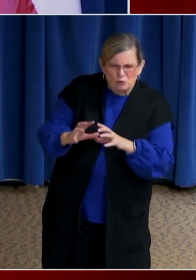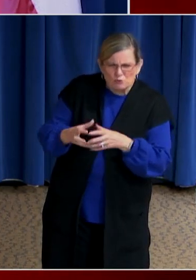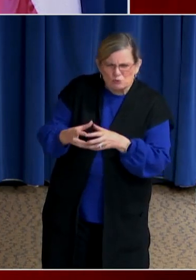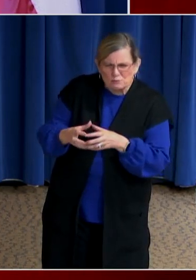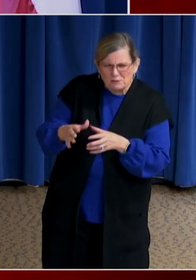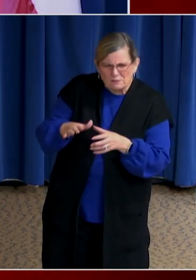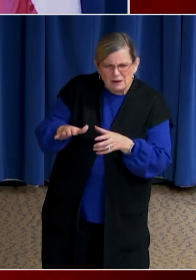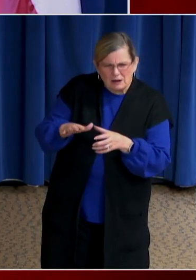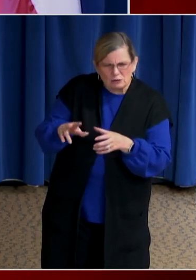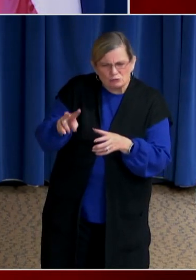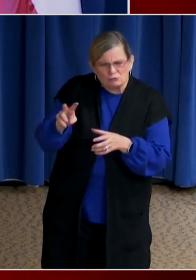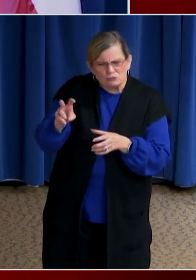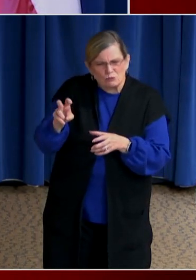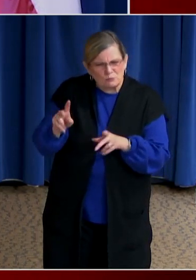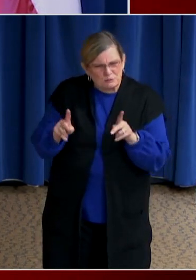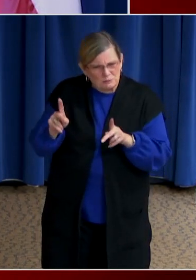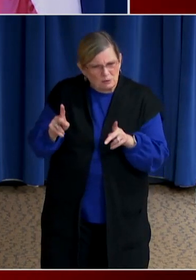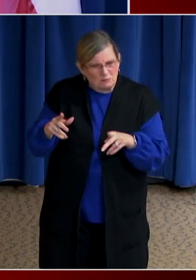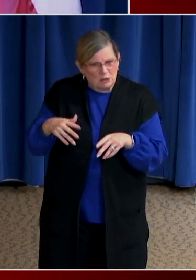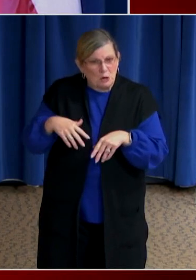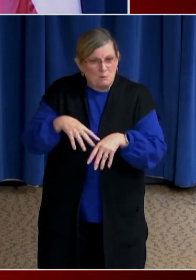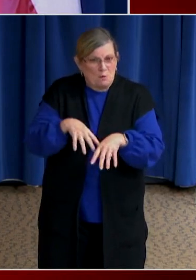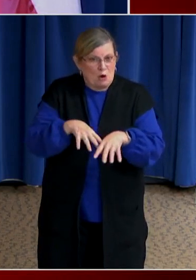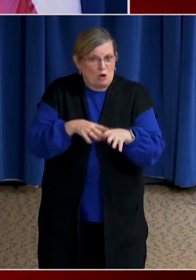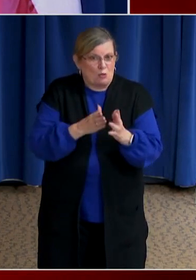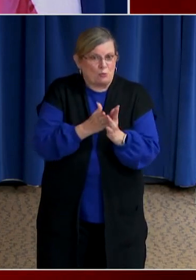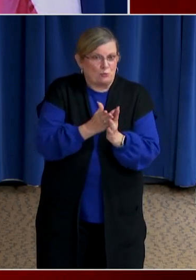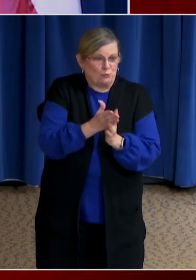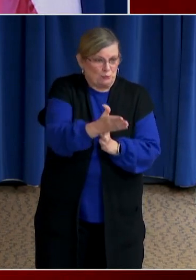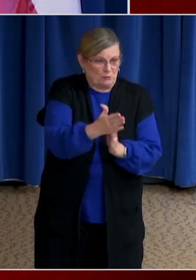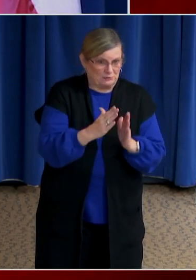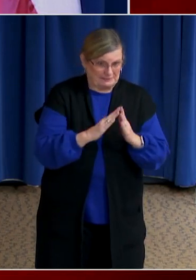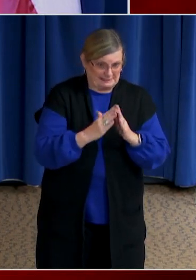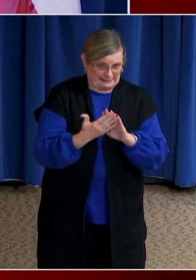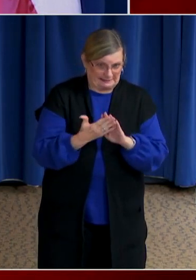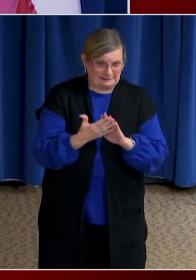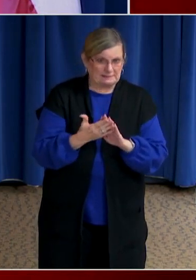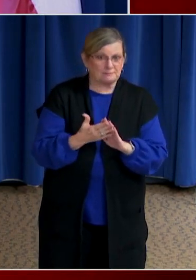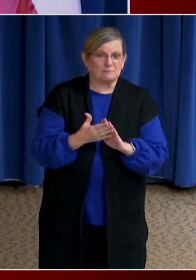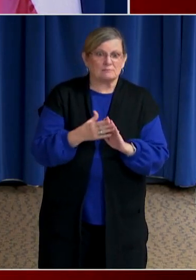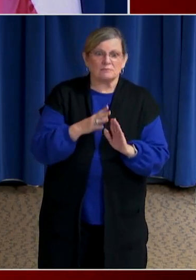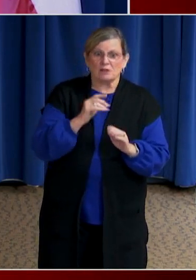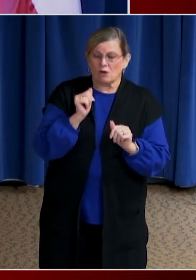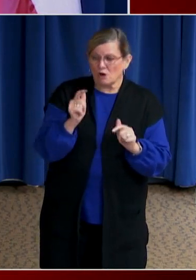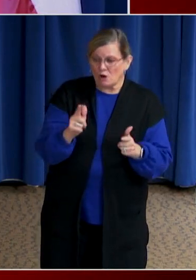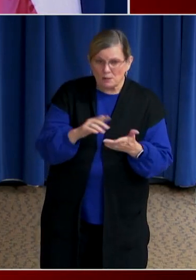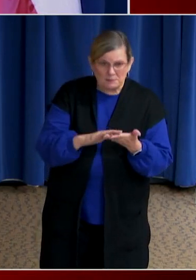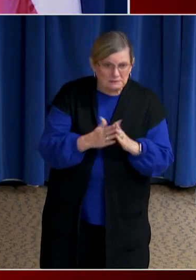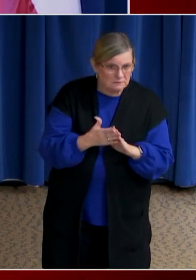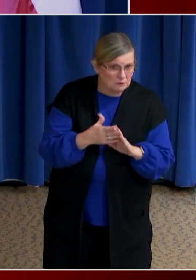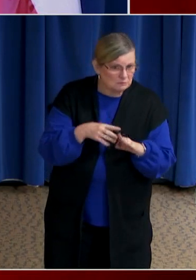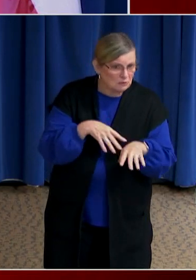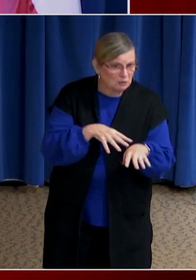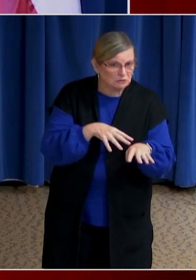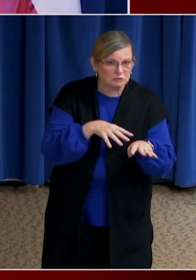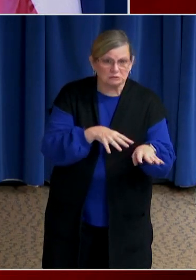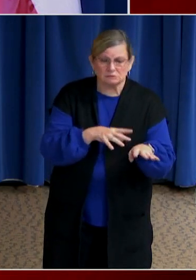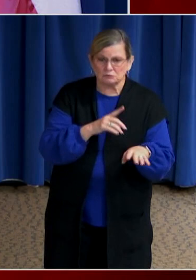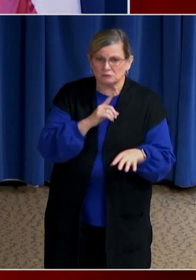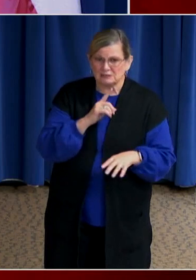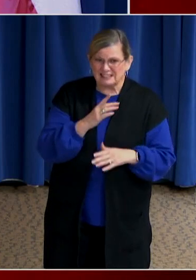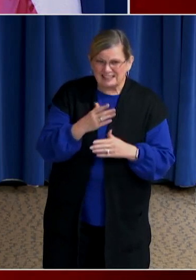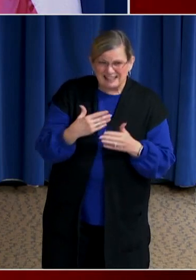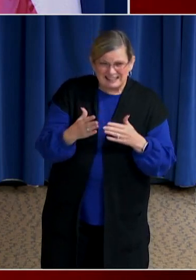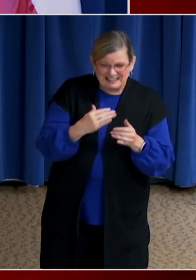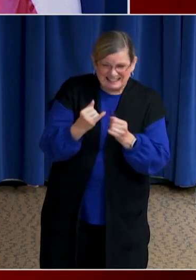close to 200 that marched throughout the city. They were largely peaceful in their march. At the end,